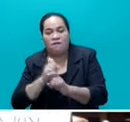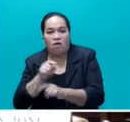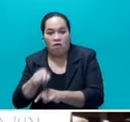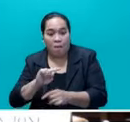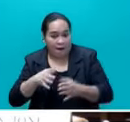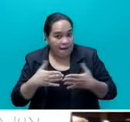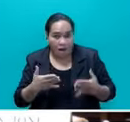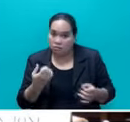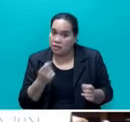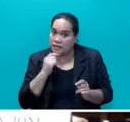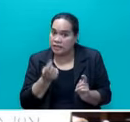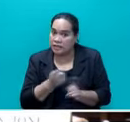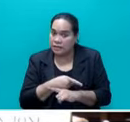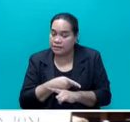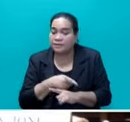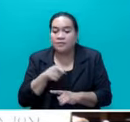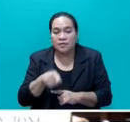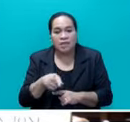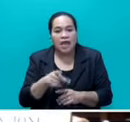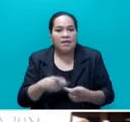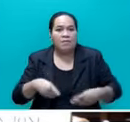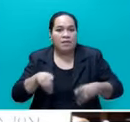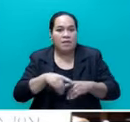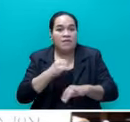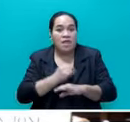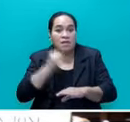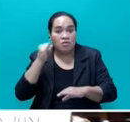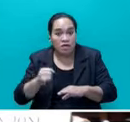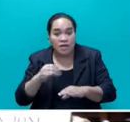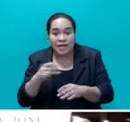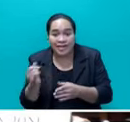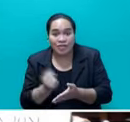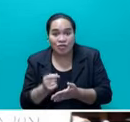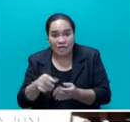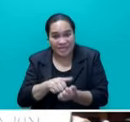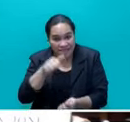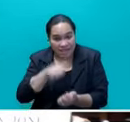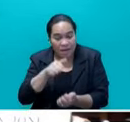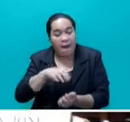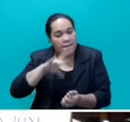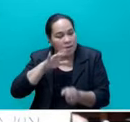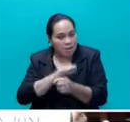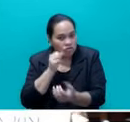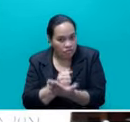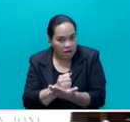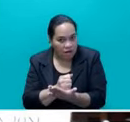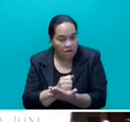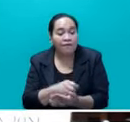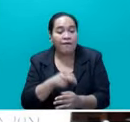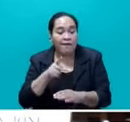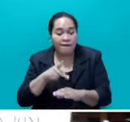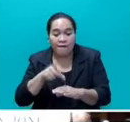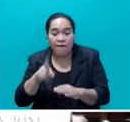requiring now is that the department, the immigration department that issues the certificate, they must ensure that